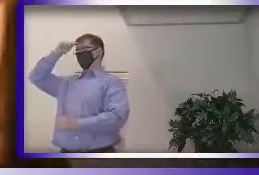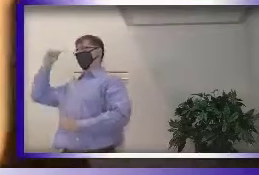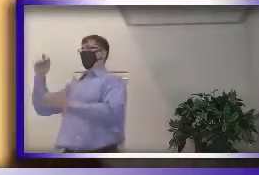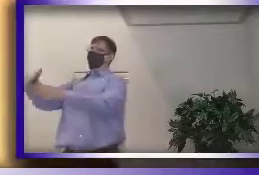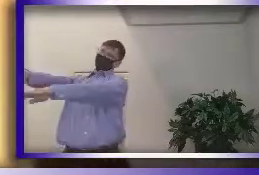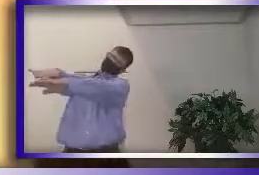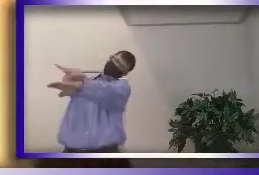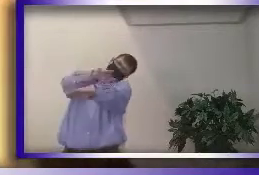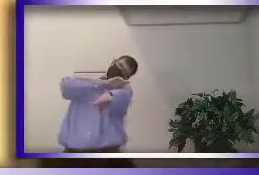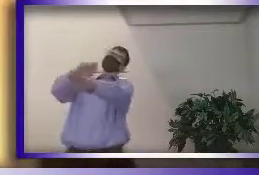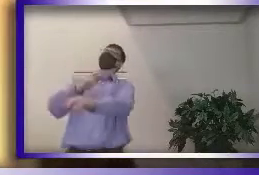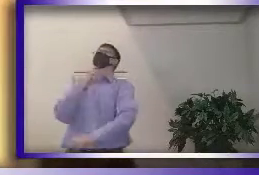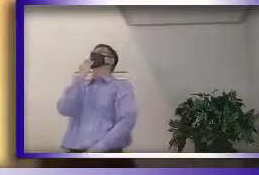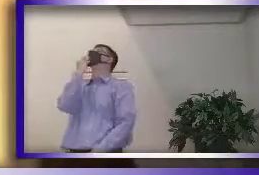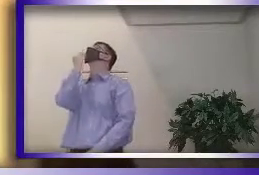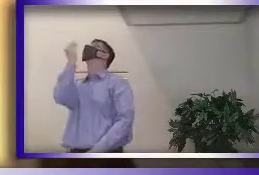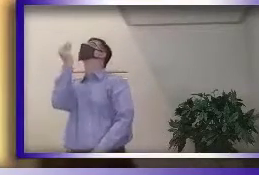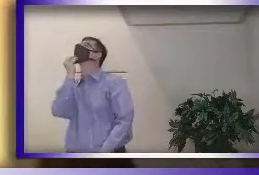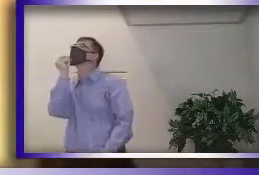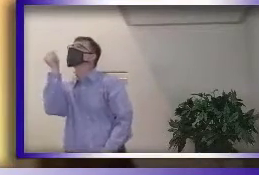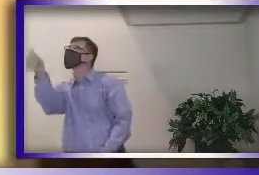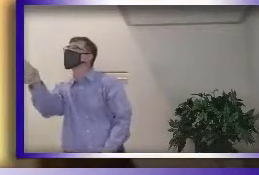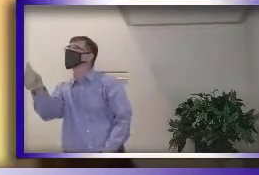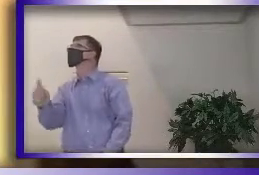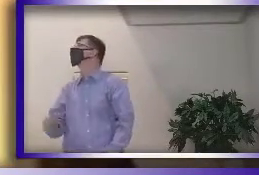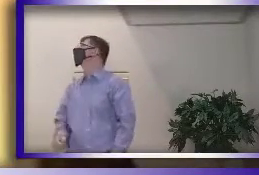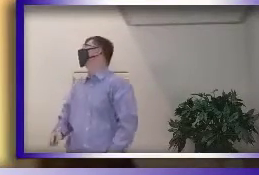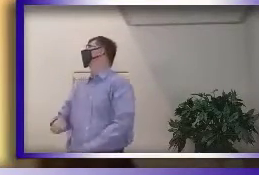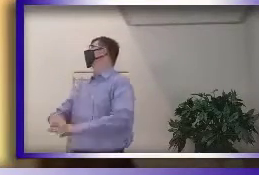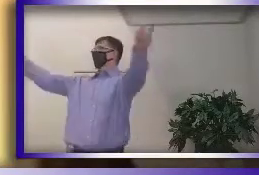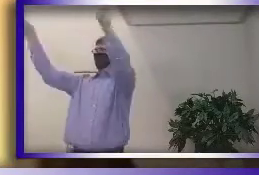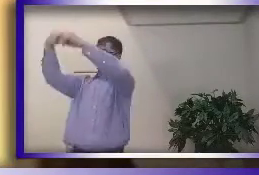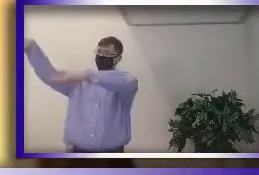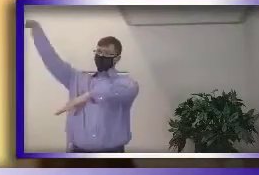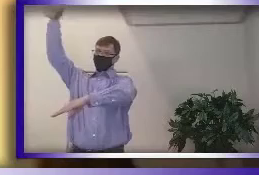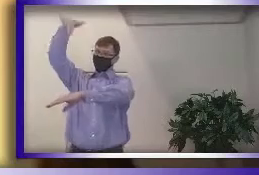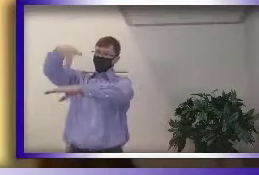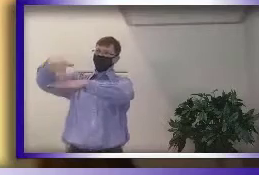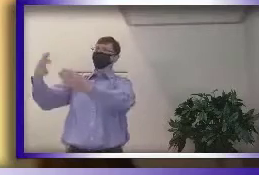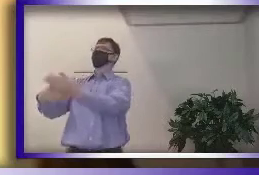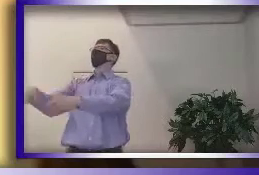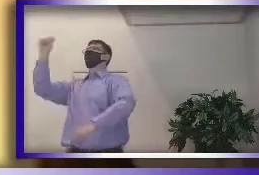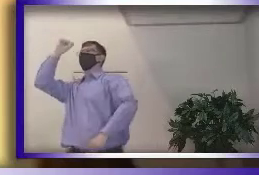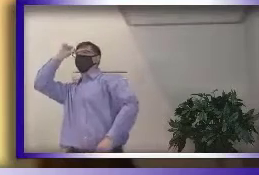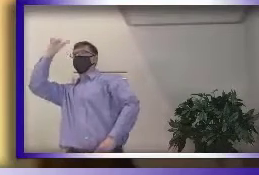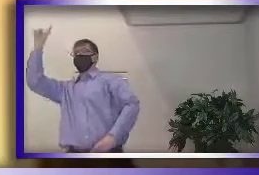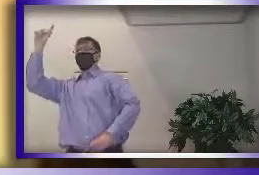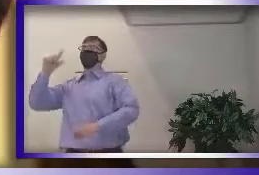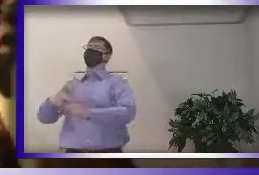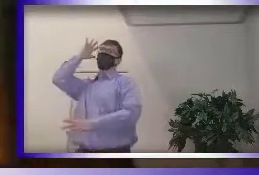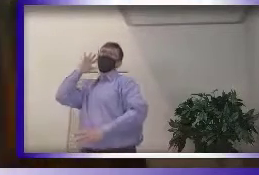her own in this world no matter what the rest of the world says. Amen.